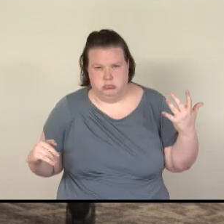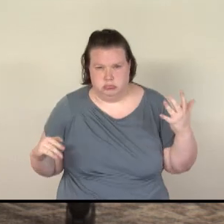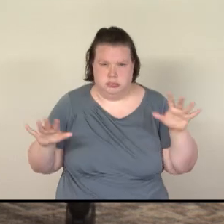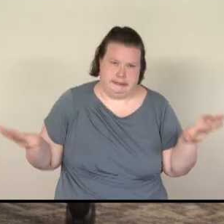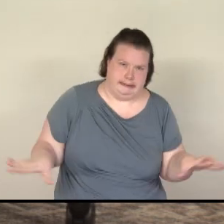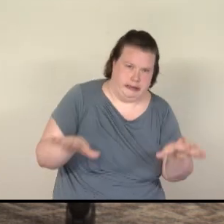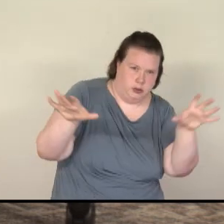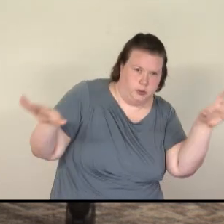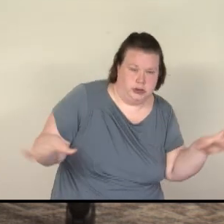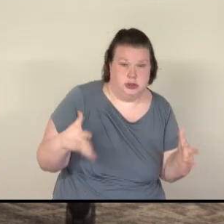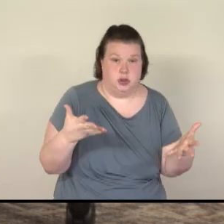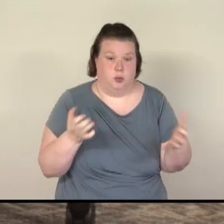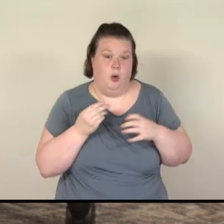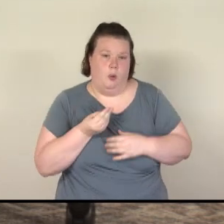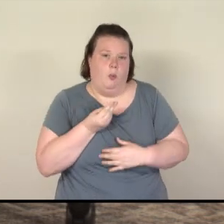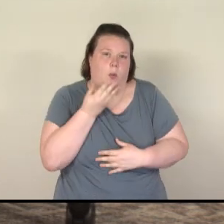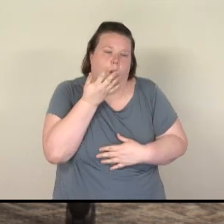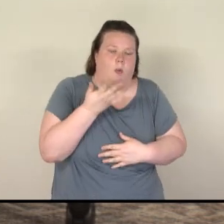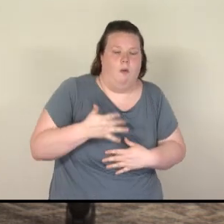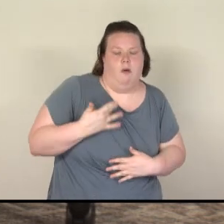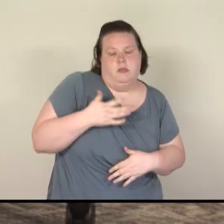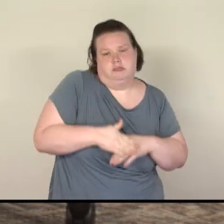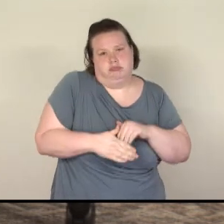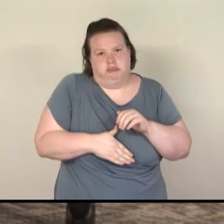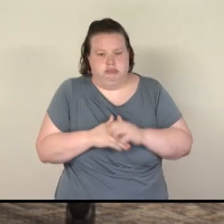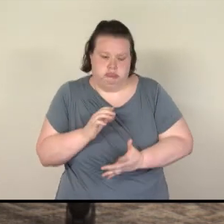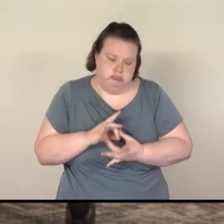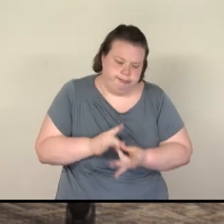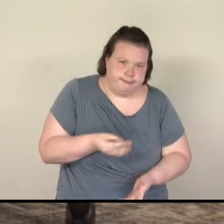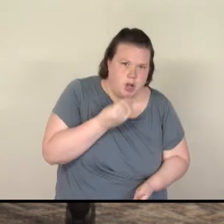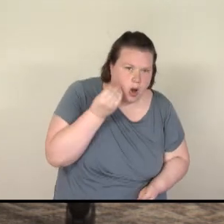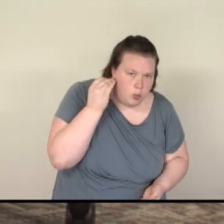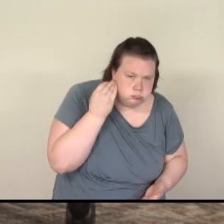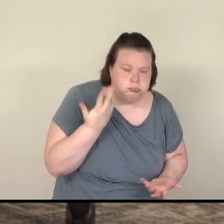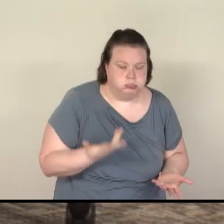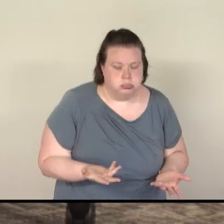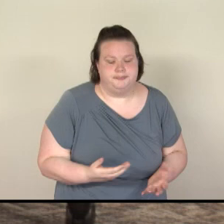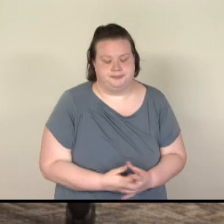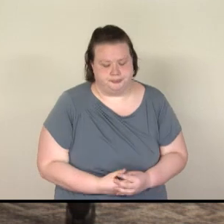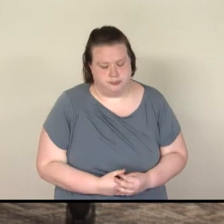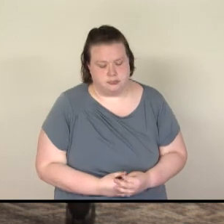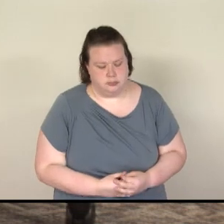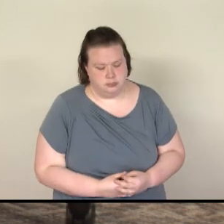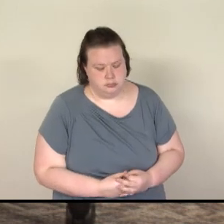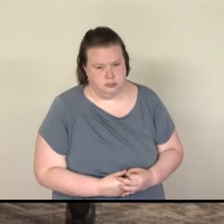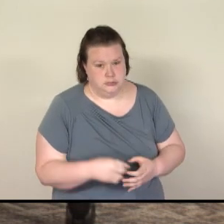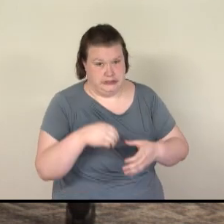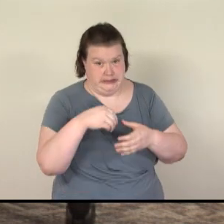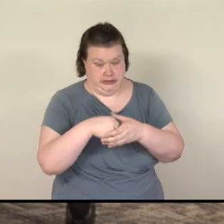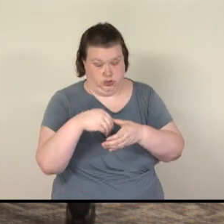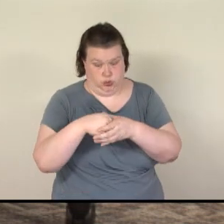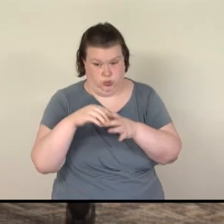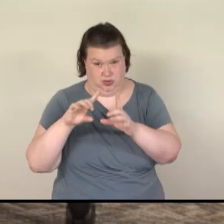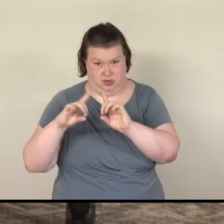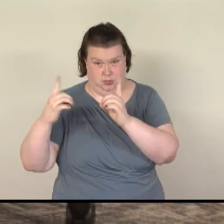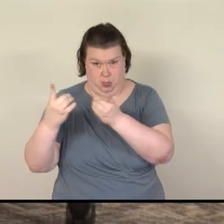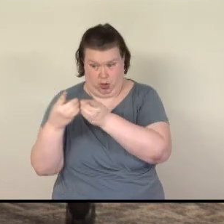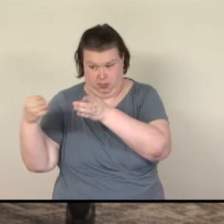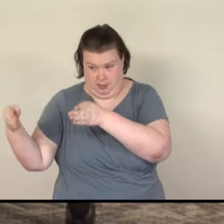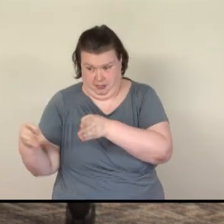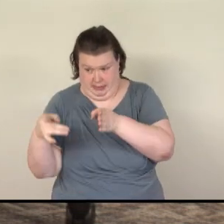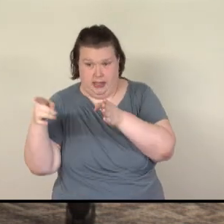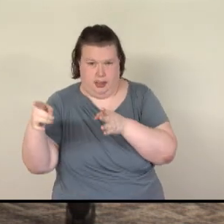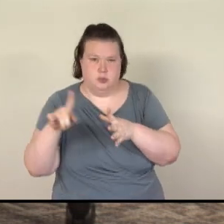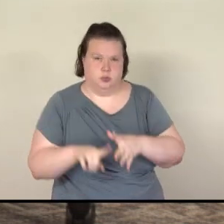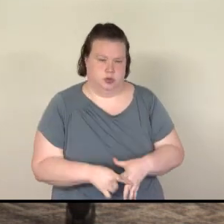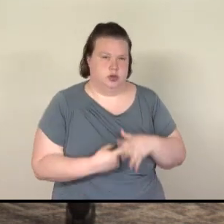the cold and sterile. And so our interiors department is starting to put together the package for the interior design,